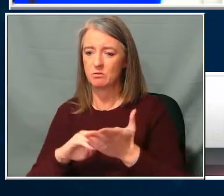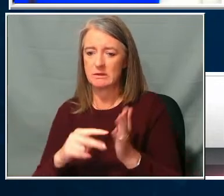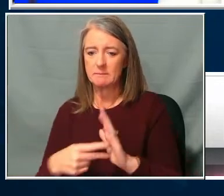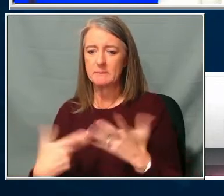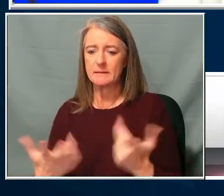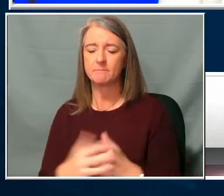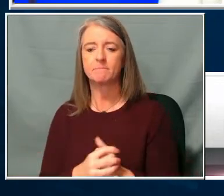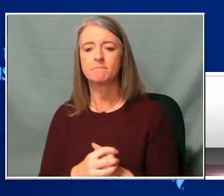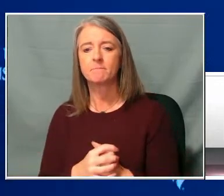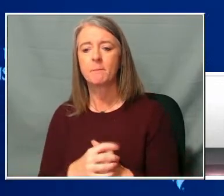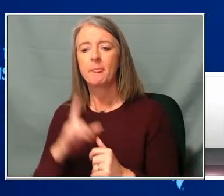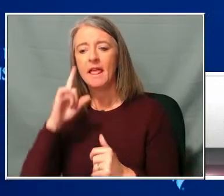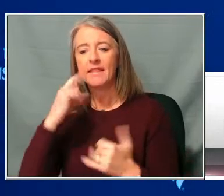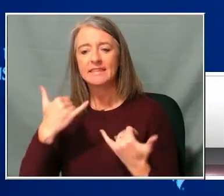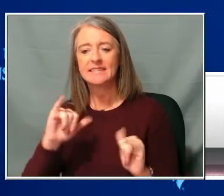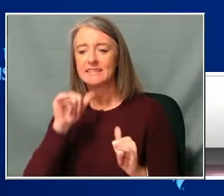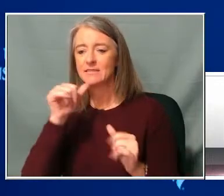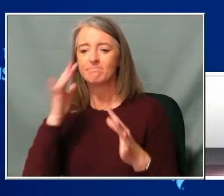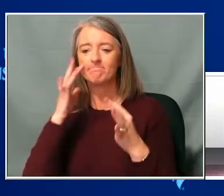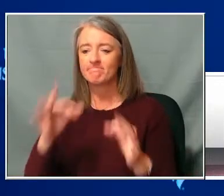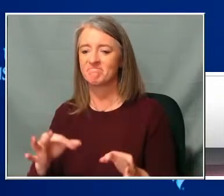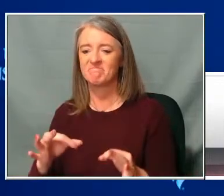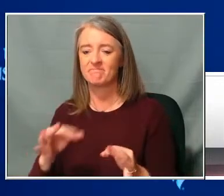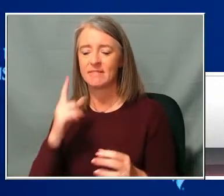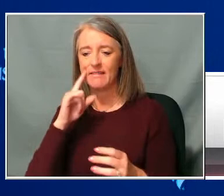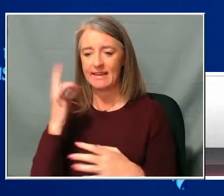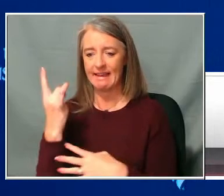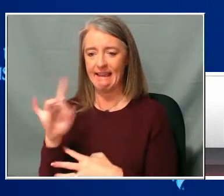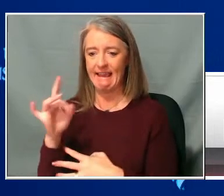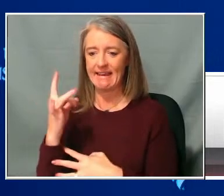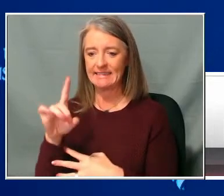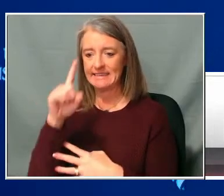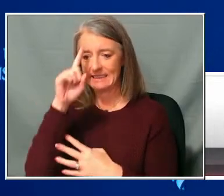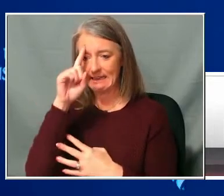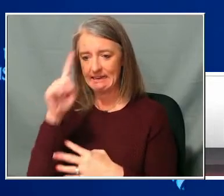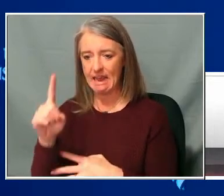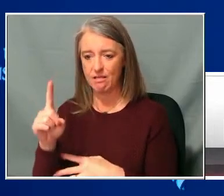think they're still undecided. So I believe there's like 18 intelligence